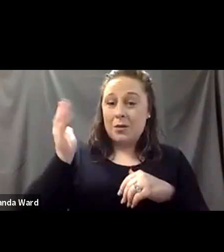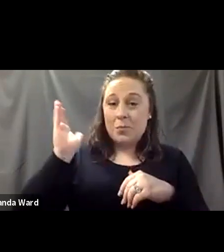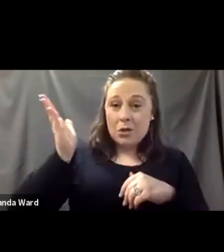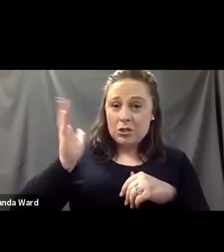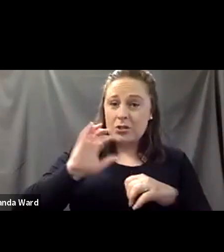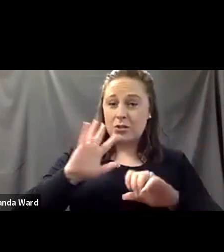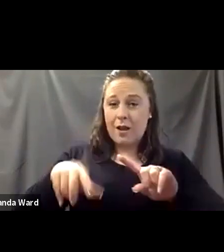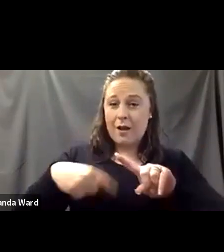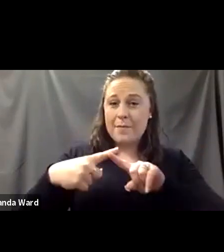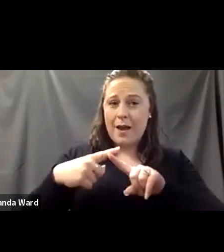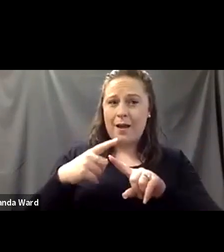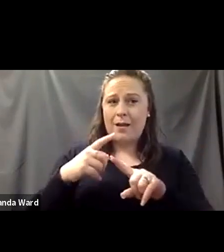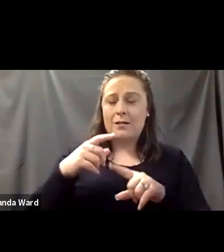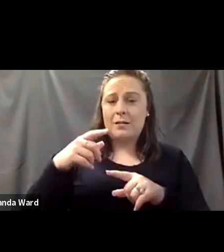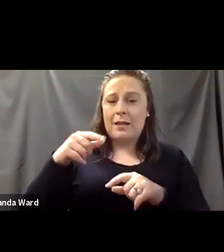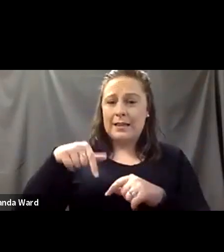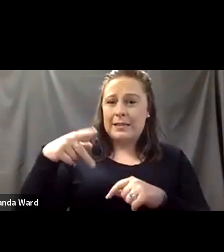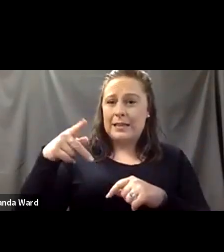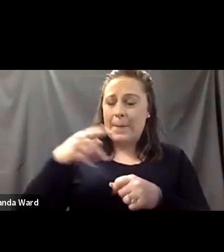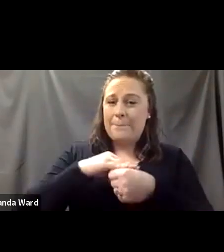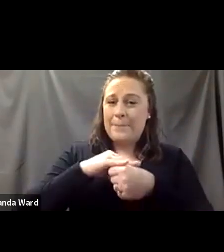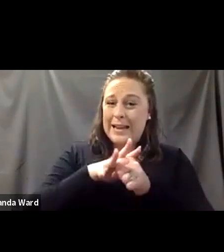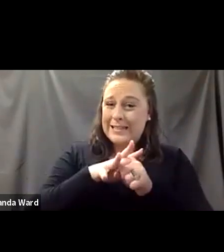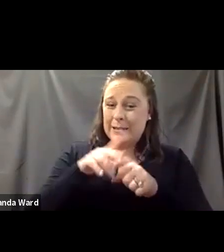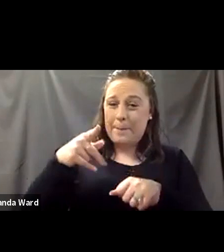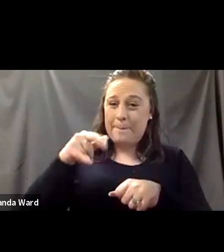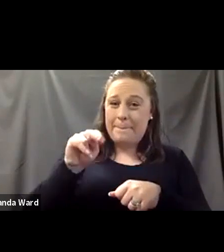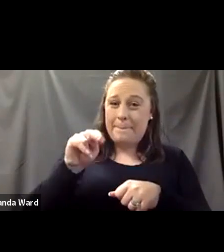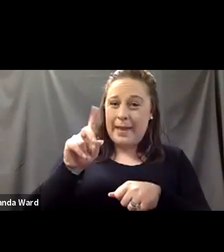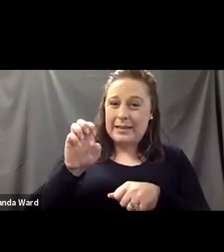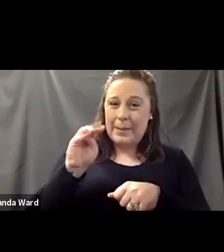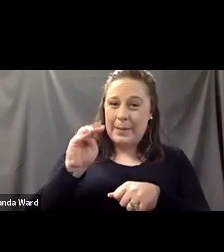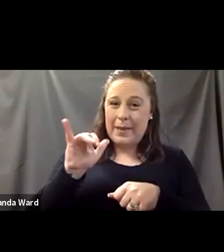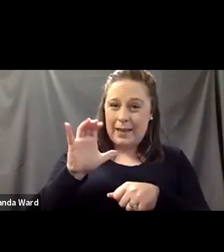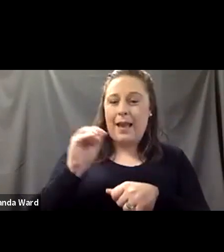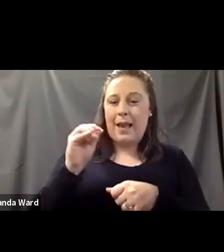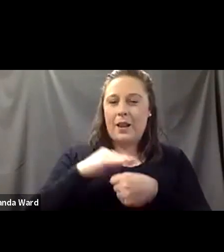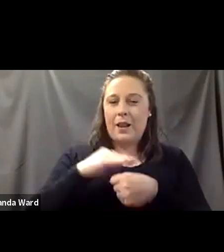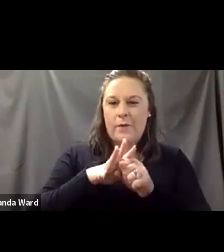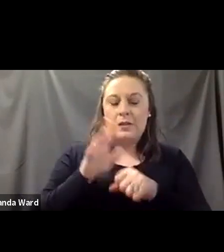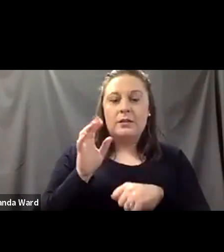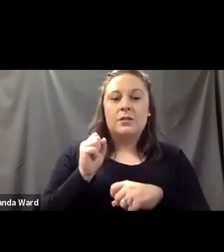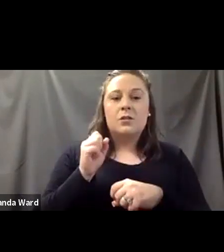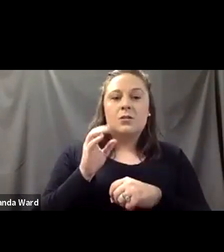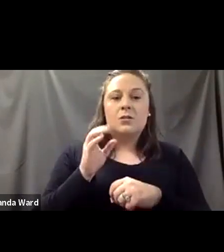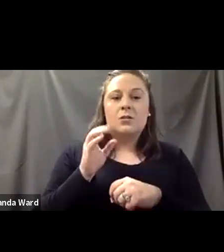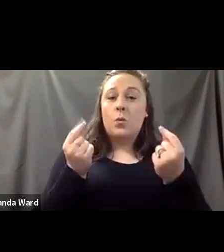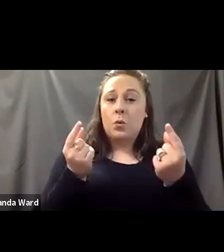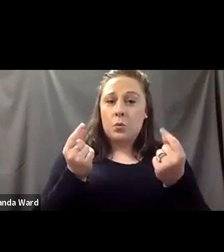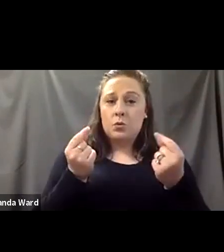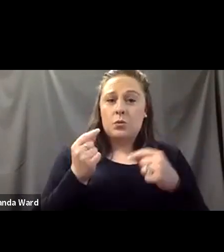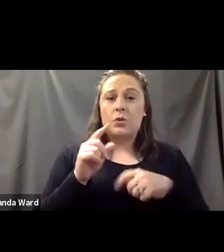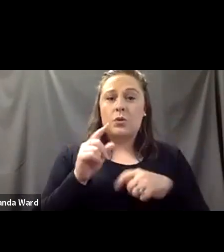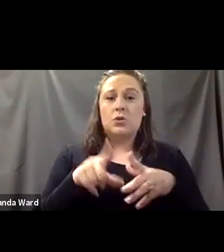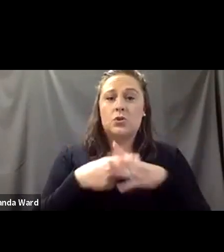talk about this pandemic that we're in, and of course, the big elephant in the room, COVID-19. So what we're gonna do is we're gonna start